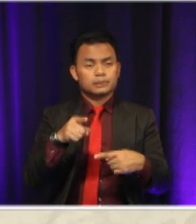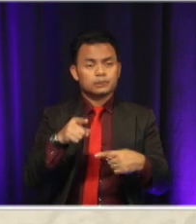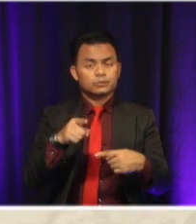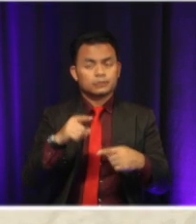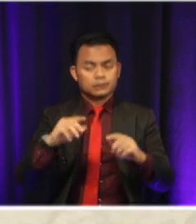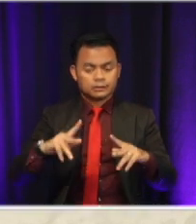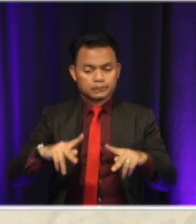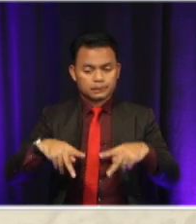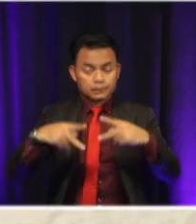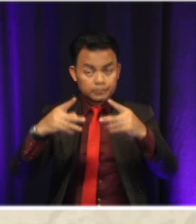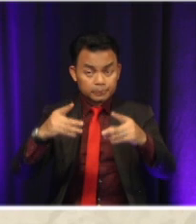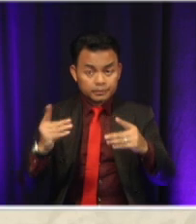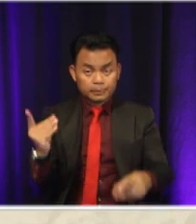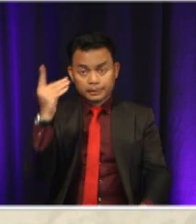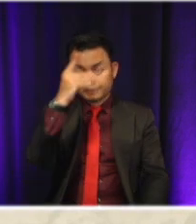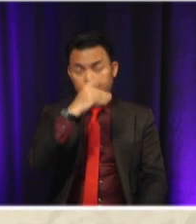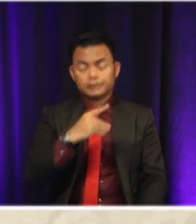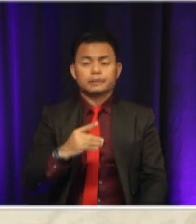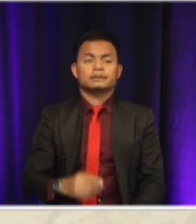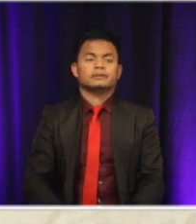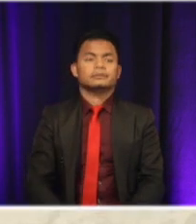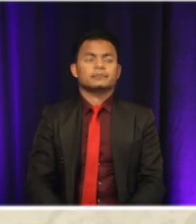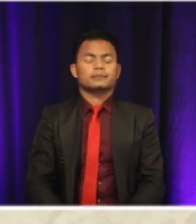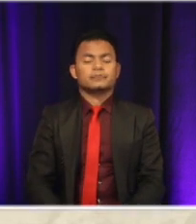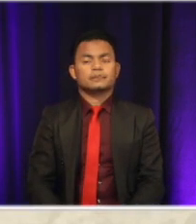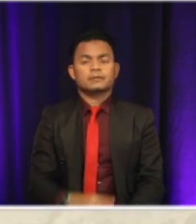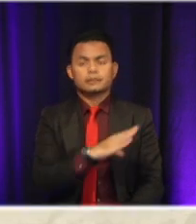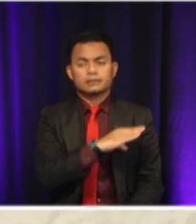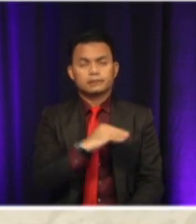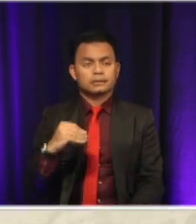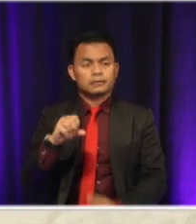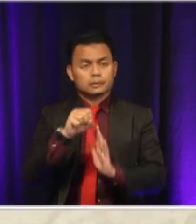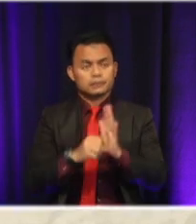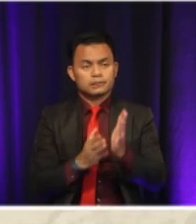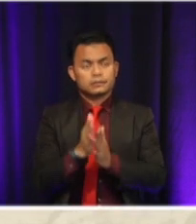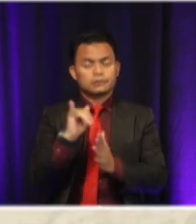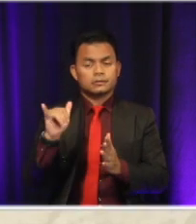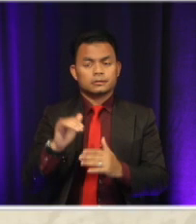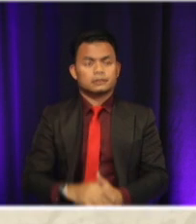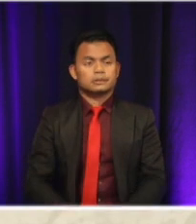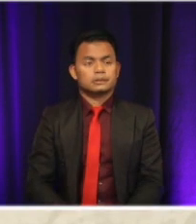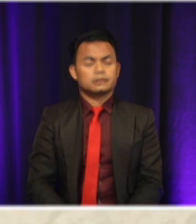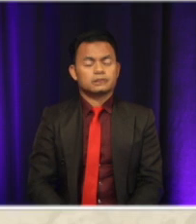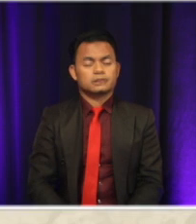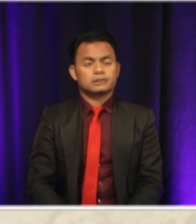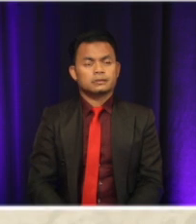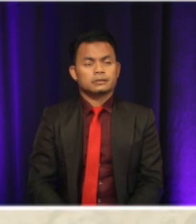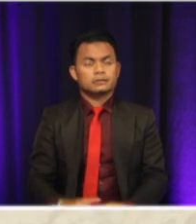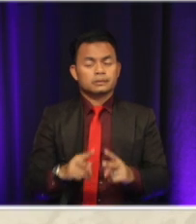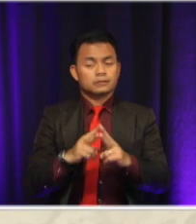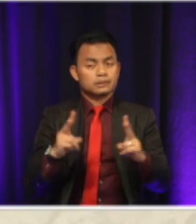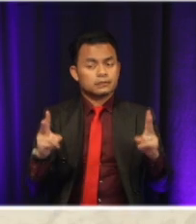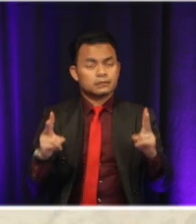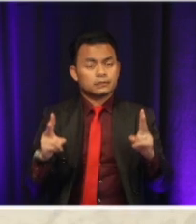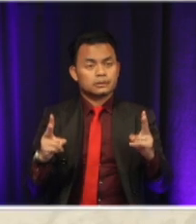do it. And as it says there, a given task could very likely focus on a